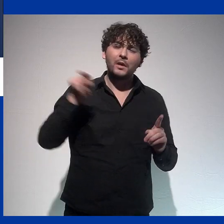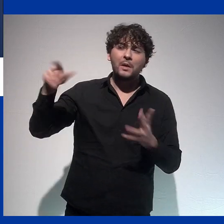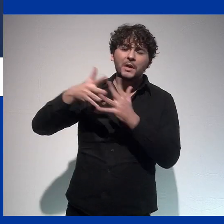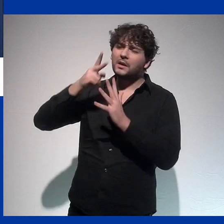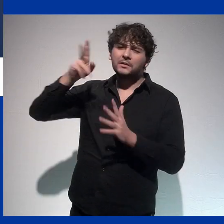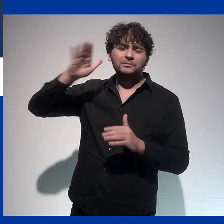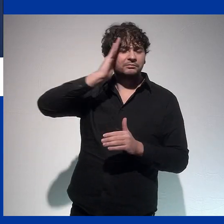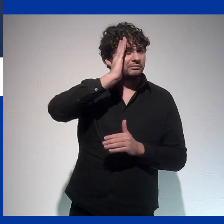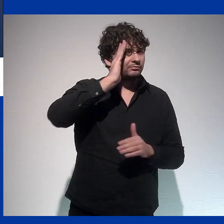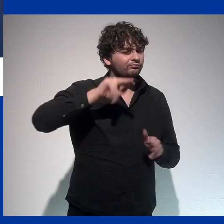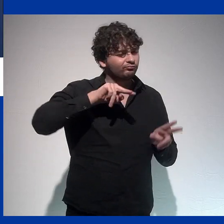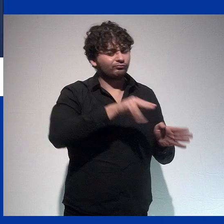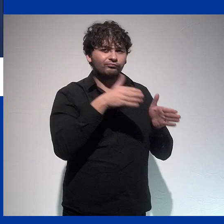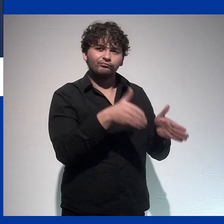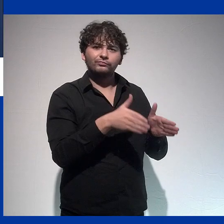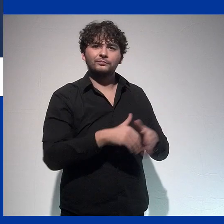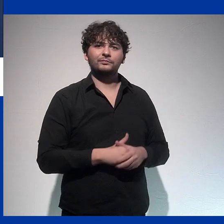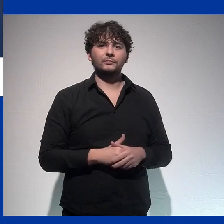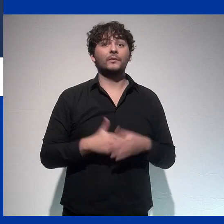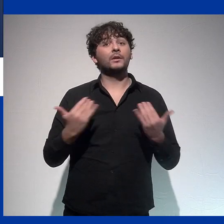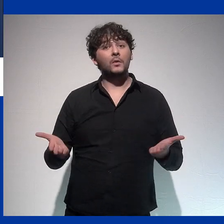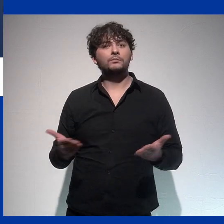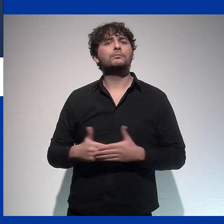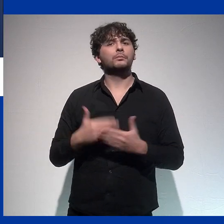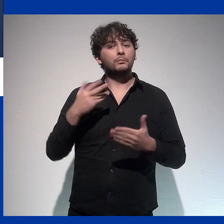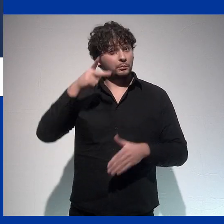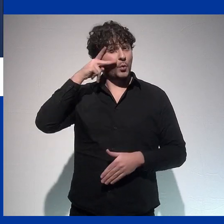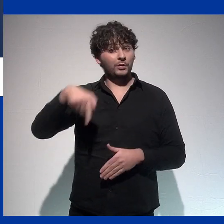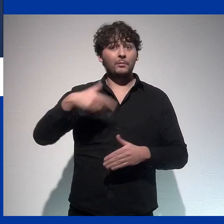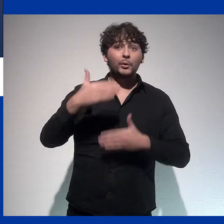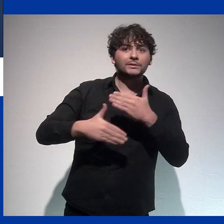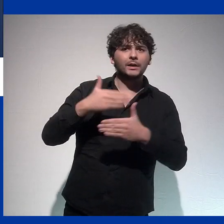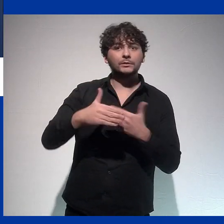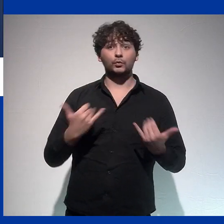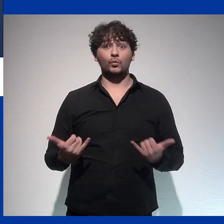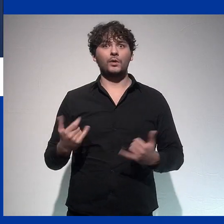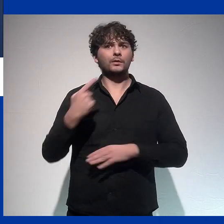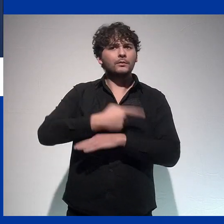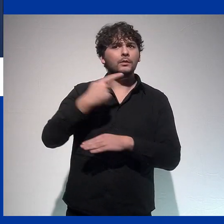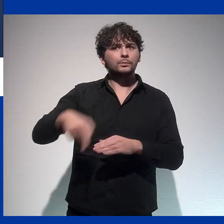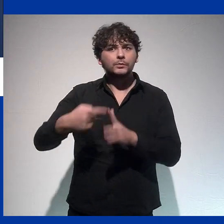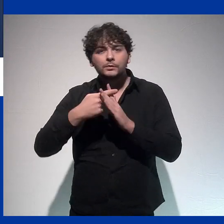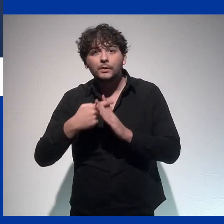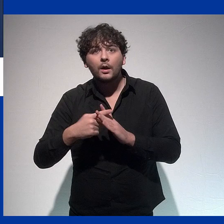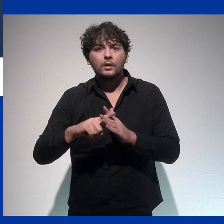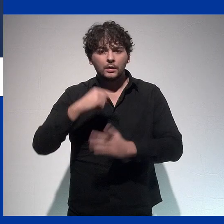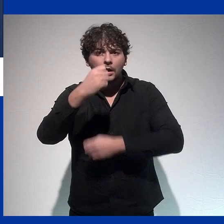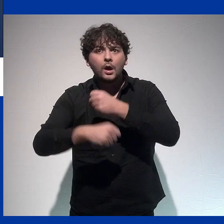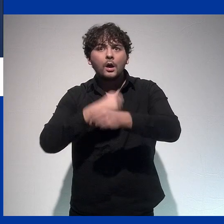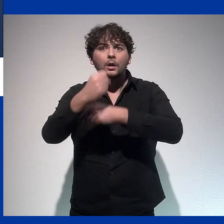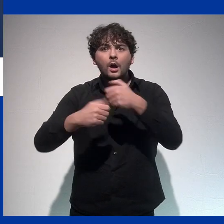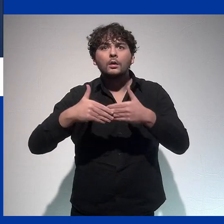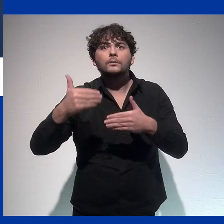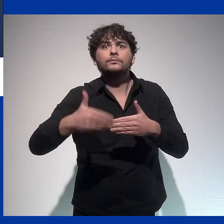work only. Not only today, but over the next years, we aim